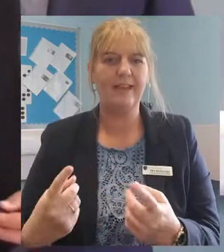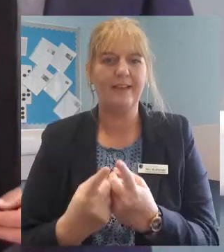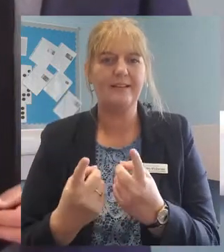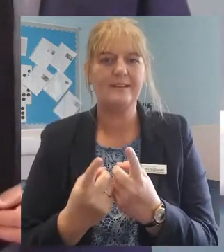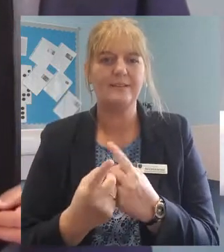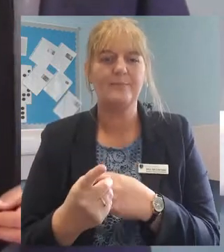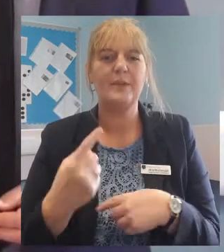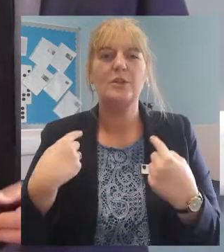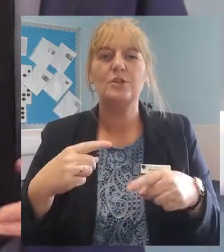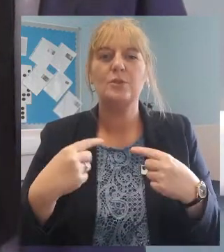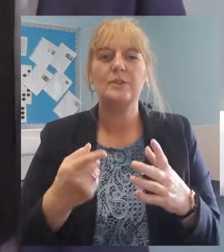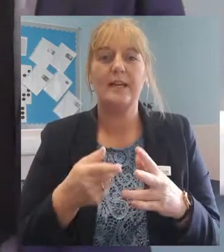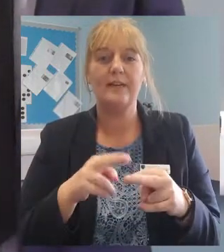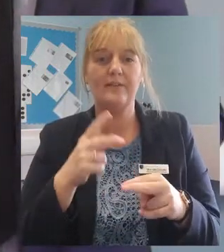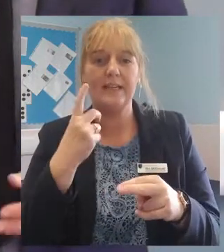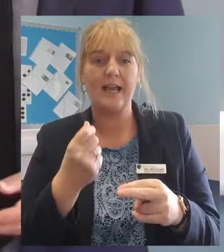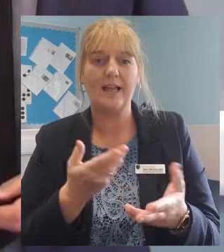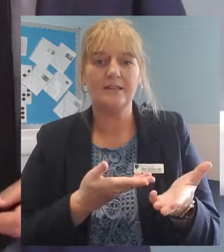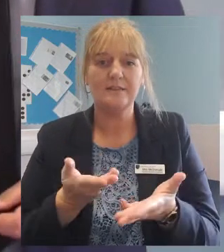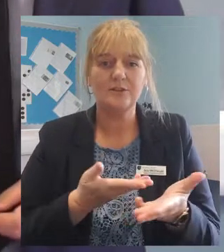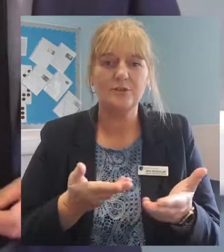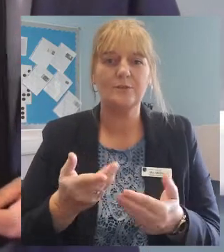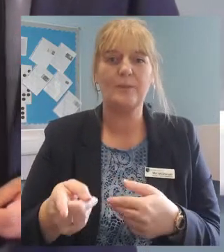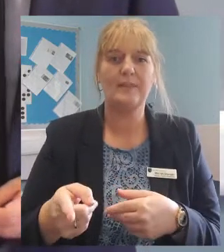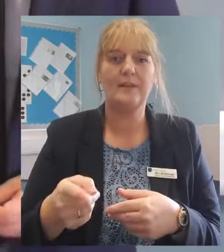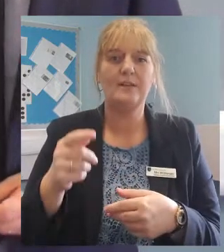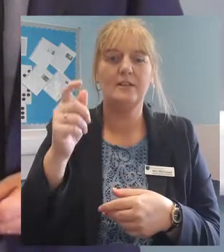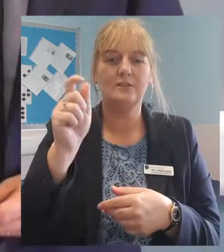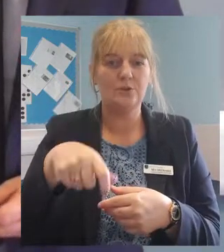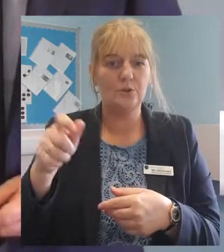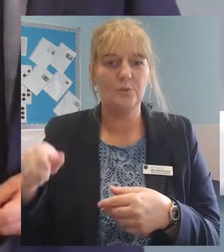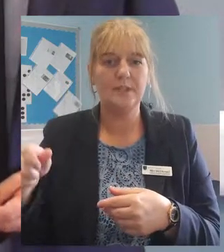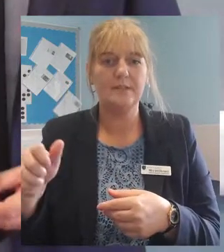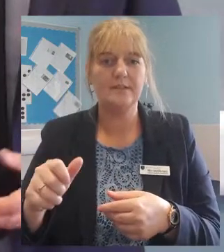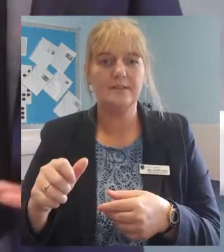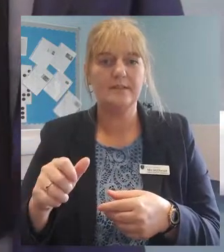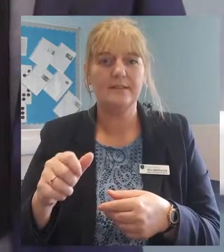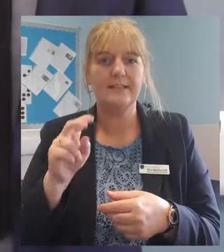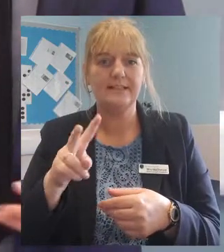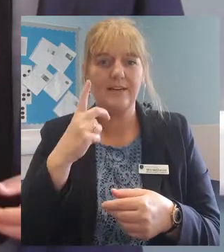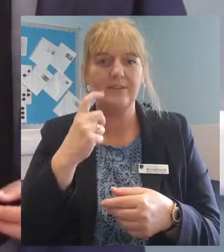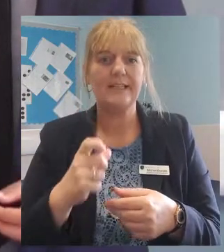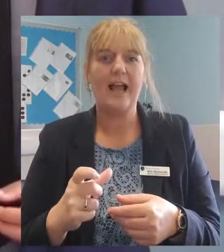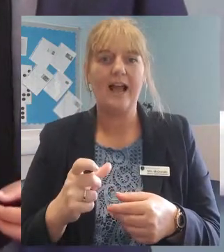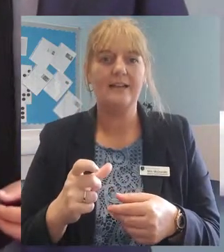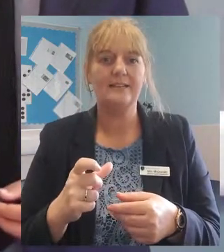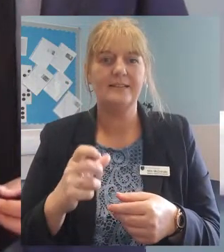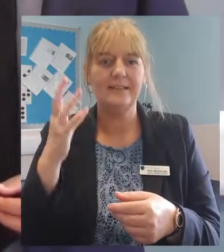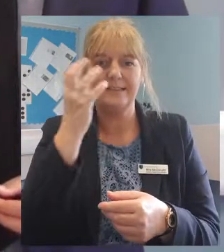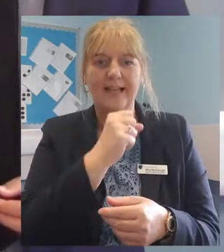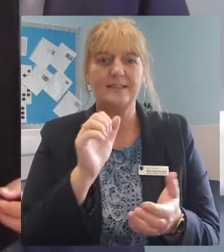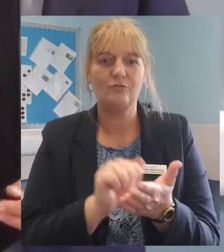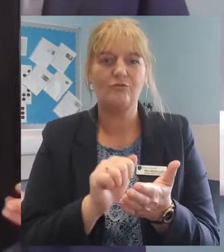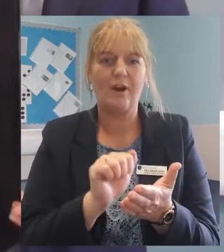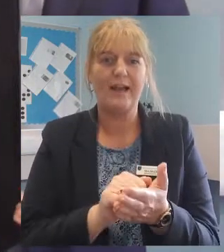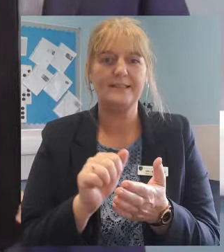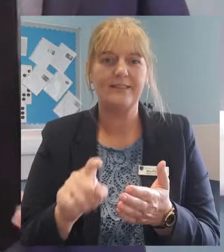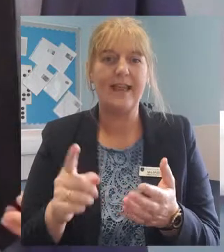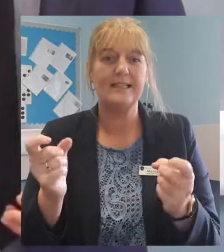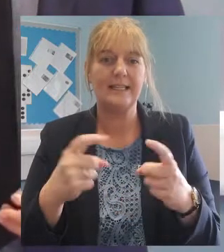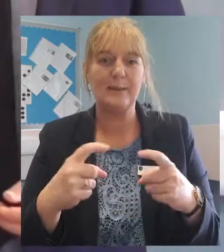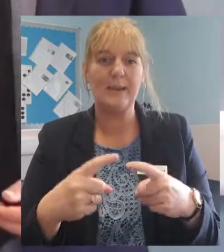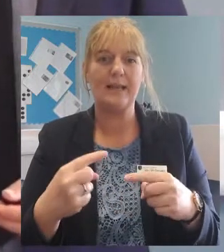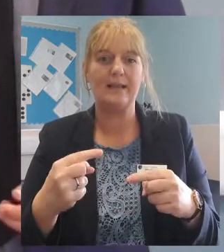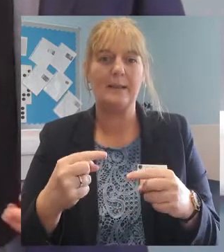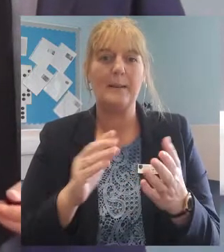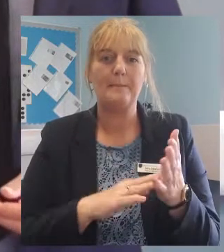Tutors, if you could check amongst your tutees to see who can guess the answer correctly, and email me later on with who in your class